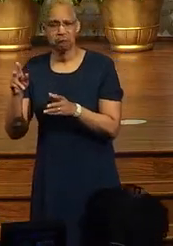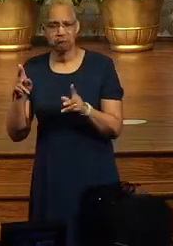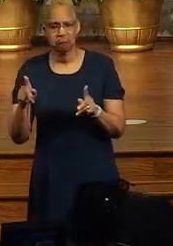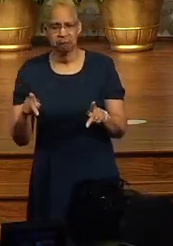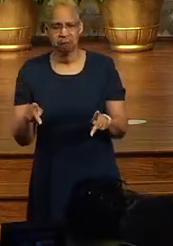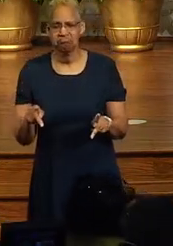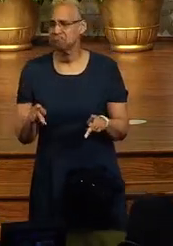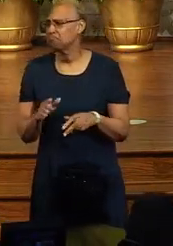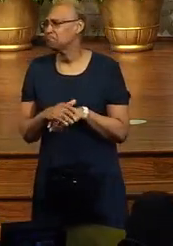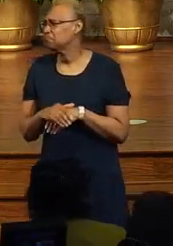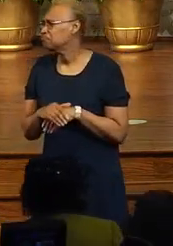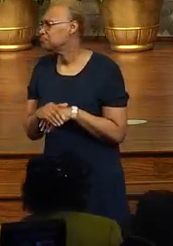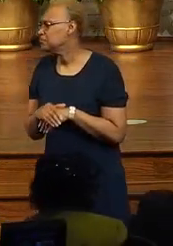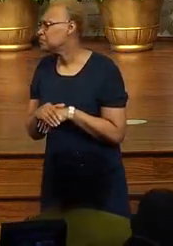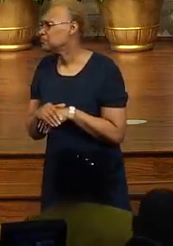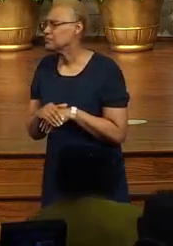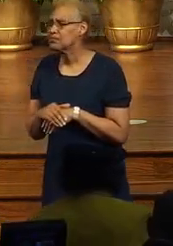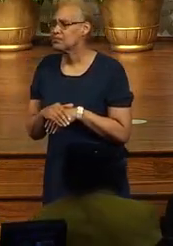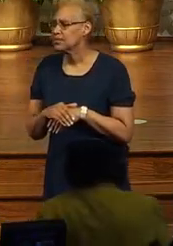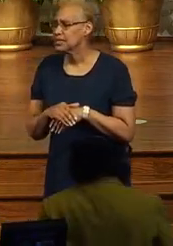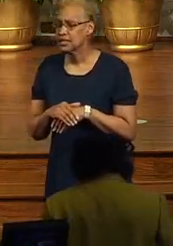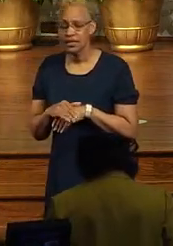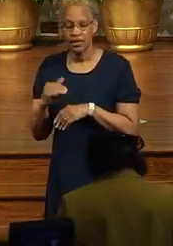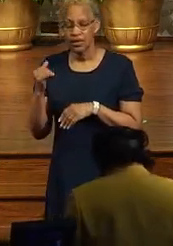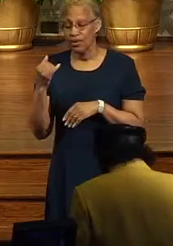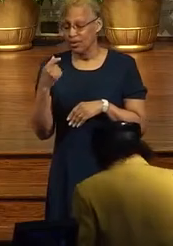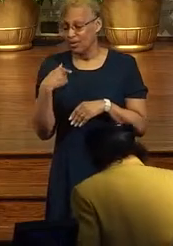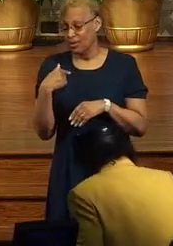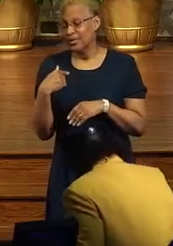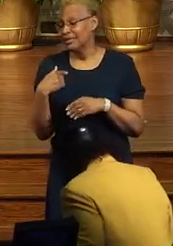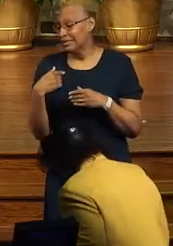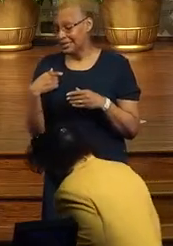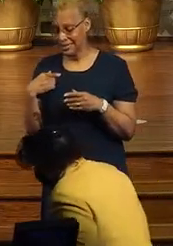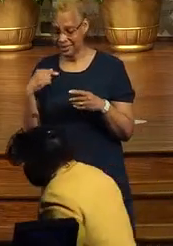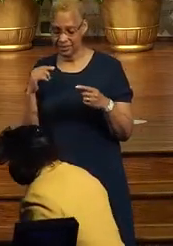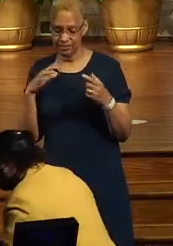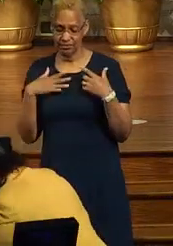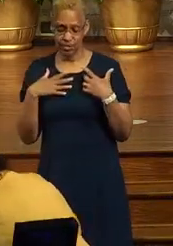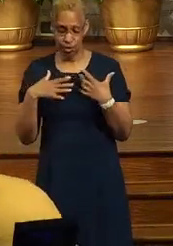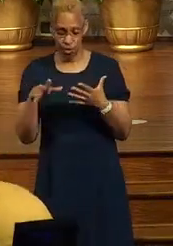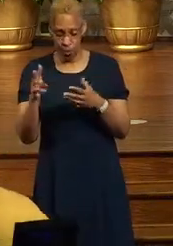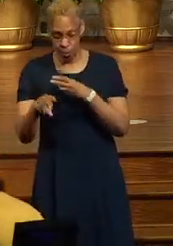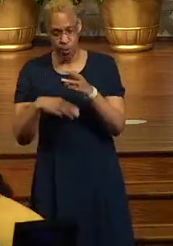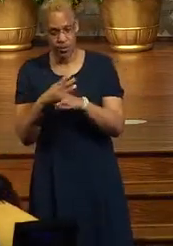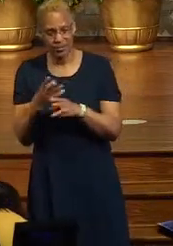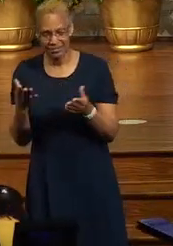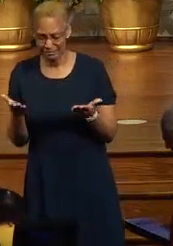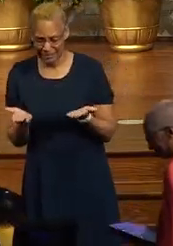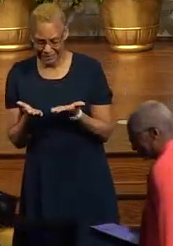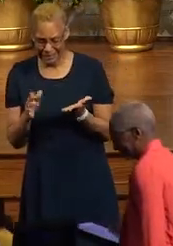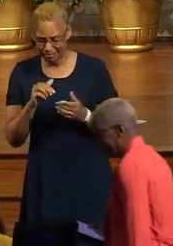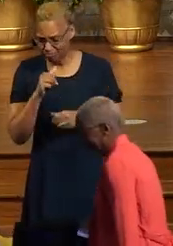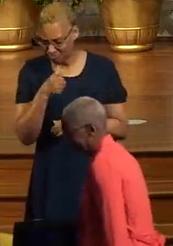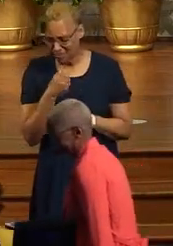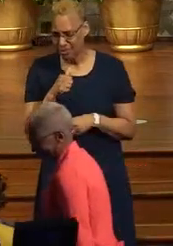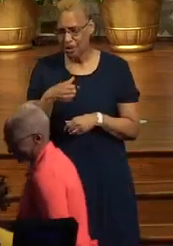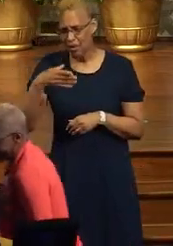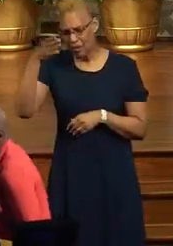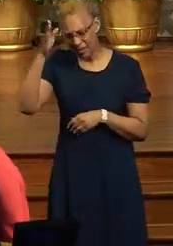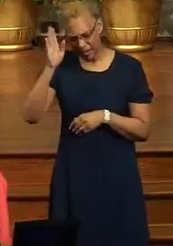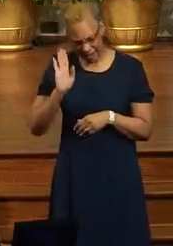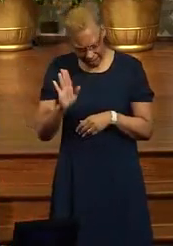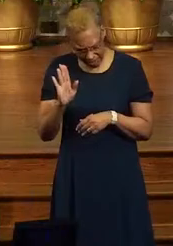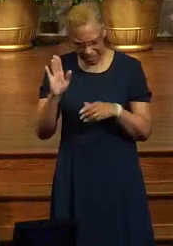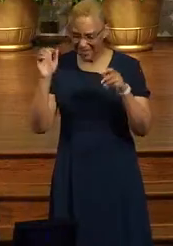there's someone else, because we live in a hurting world. But God is that type of God. He